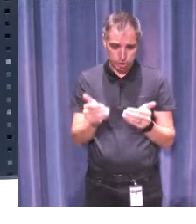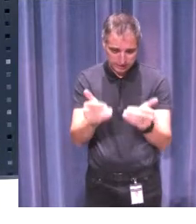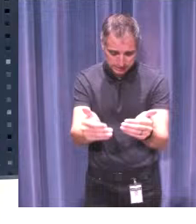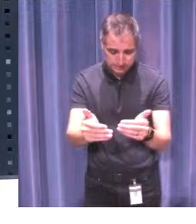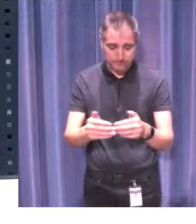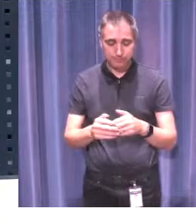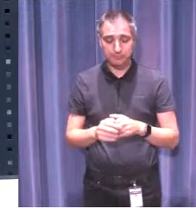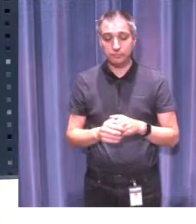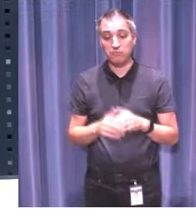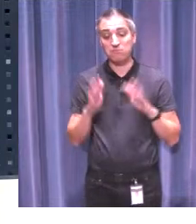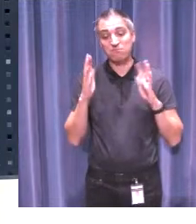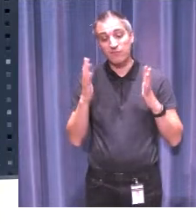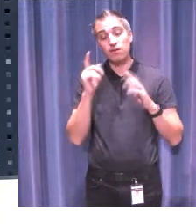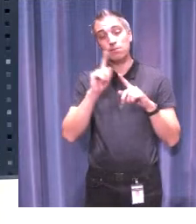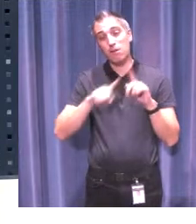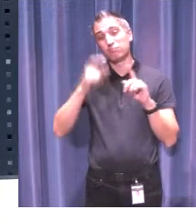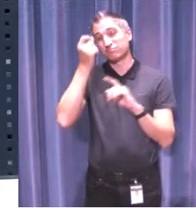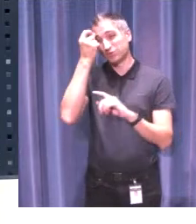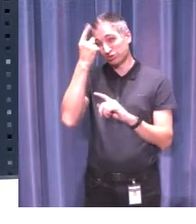The reality is